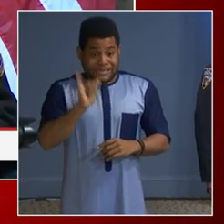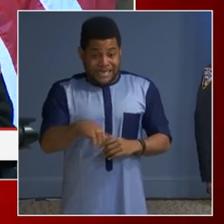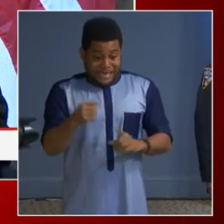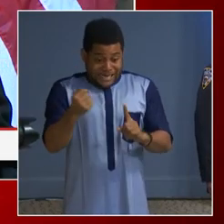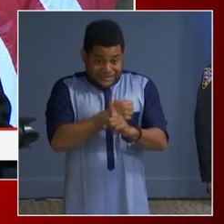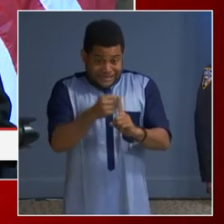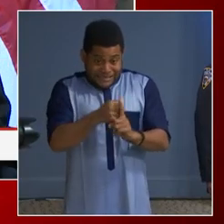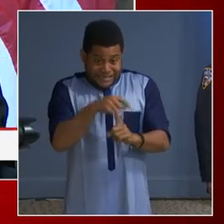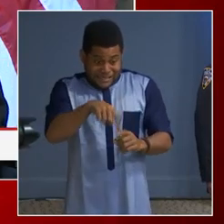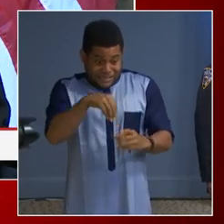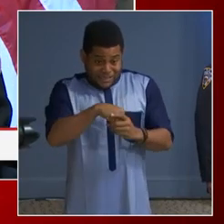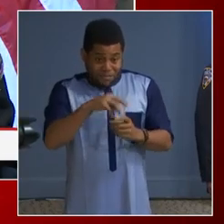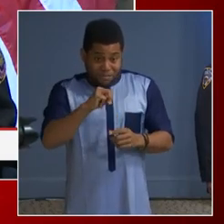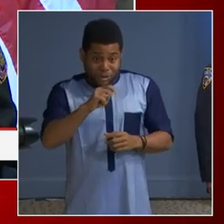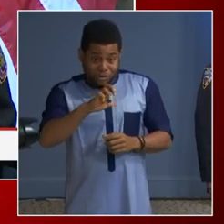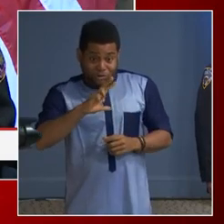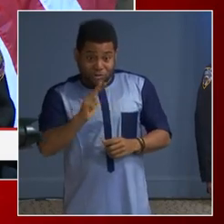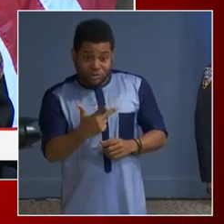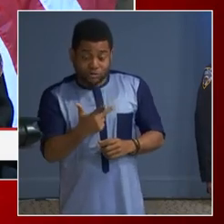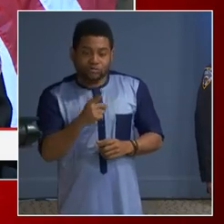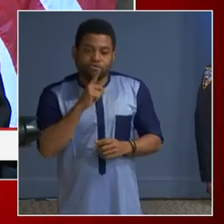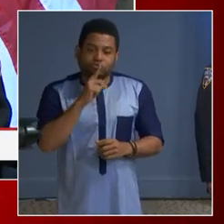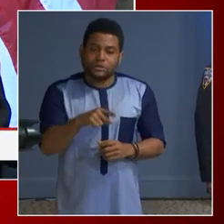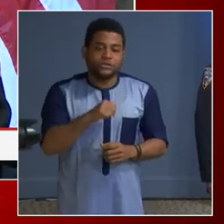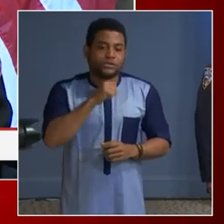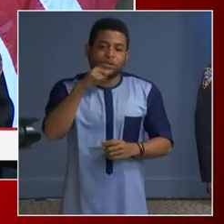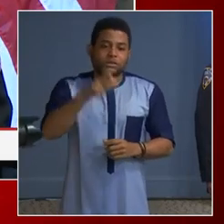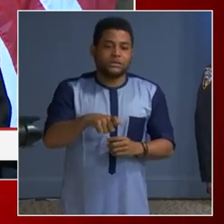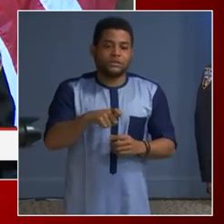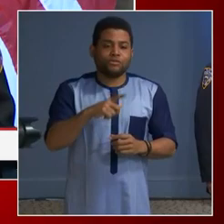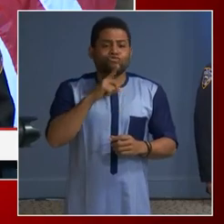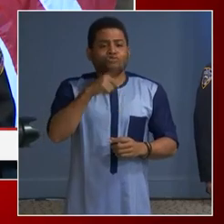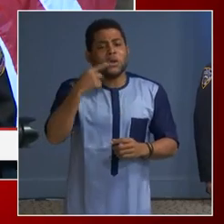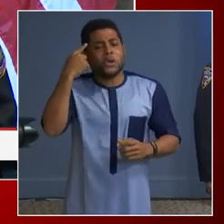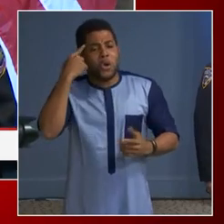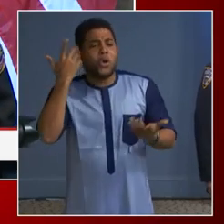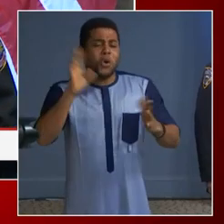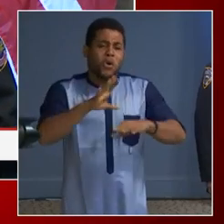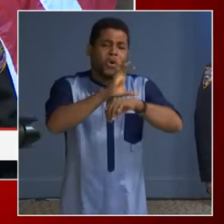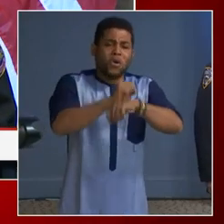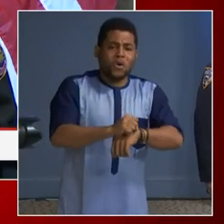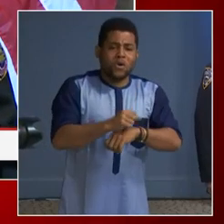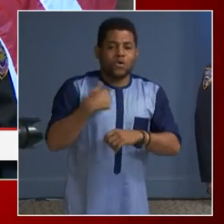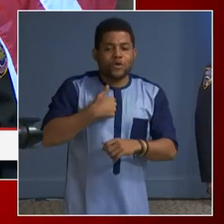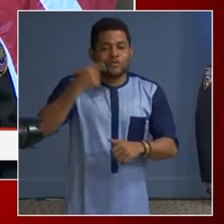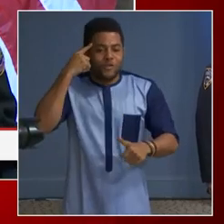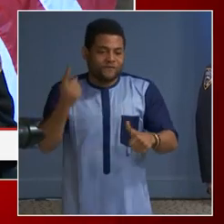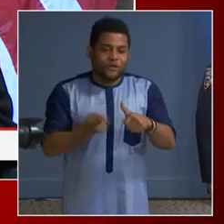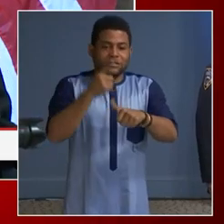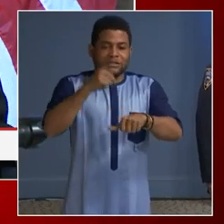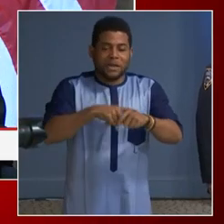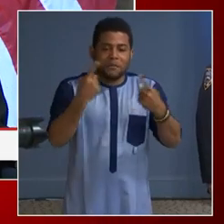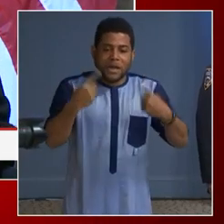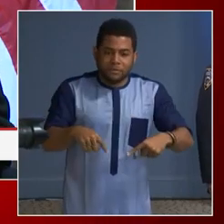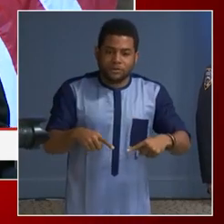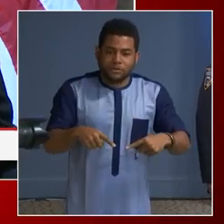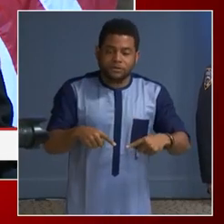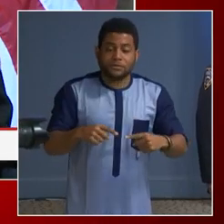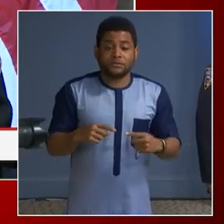not necessarily raise a flag of a pattern because it was the first incident to occur. And in that